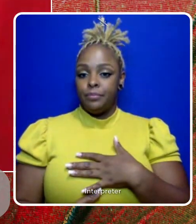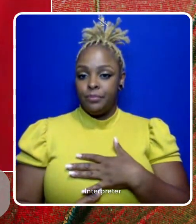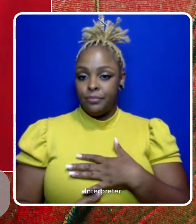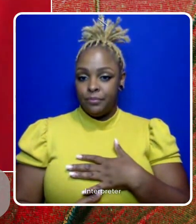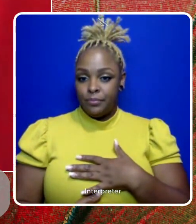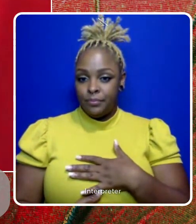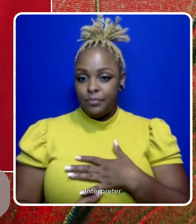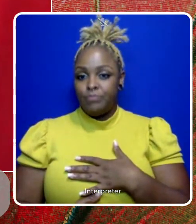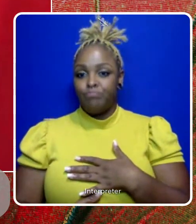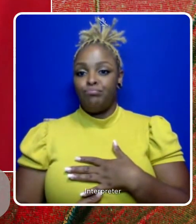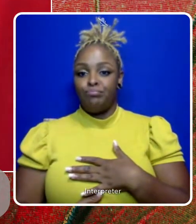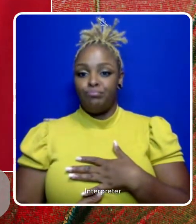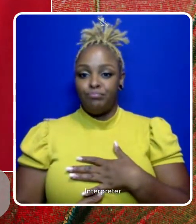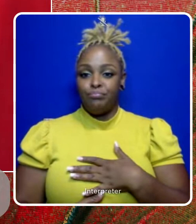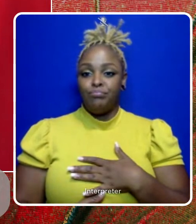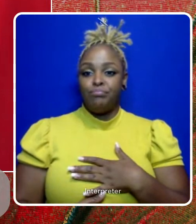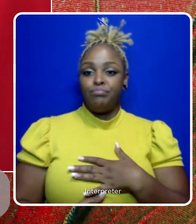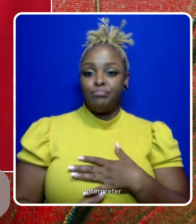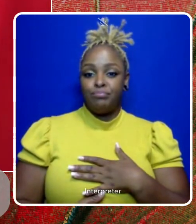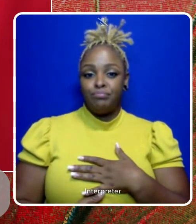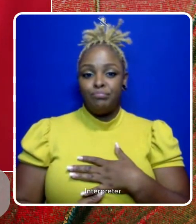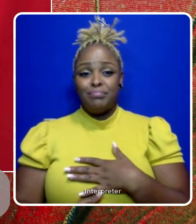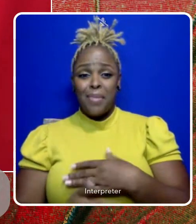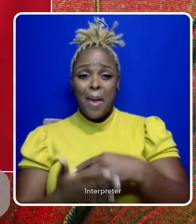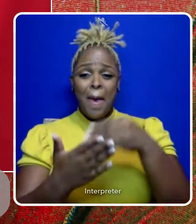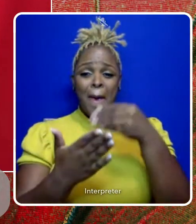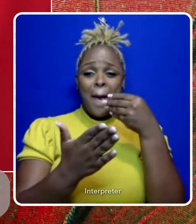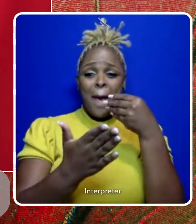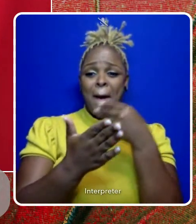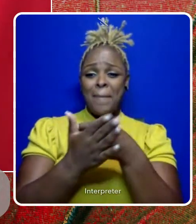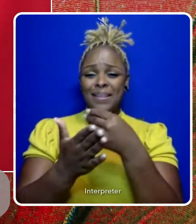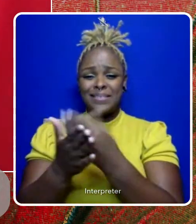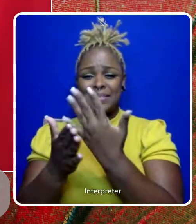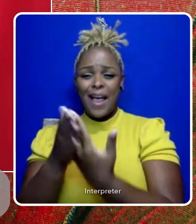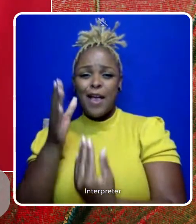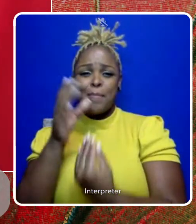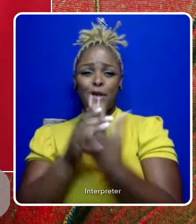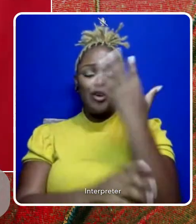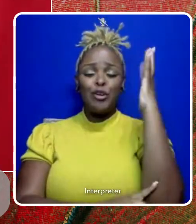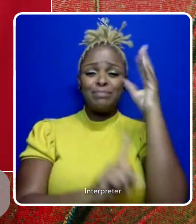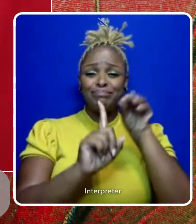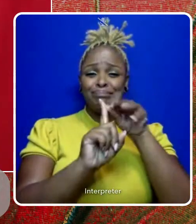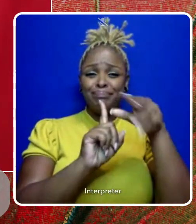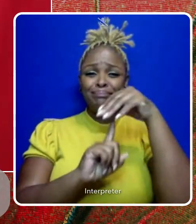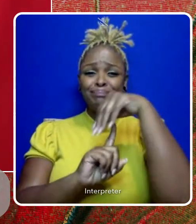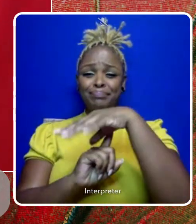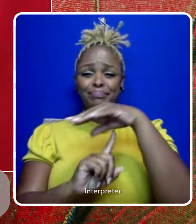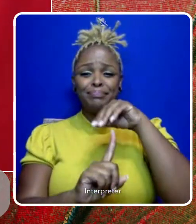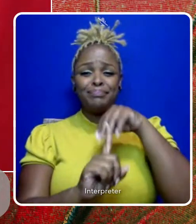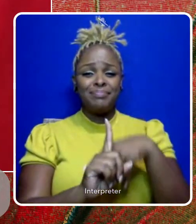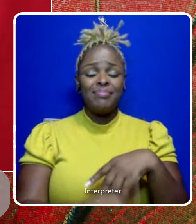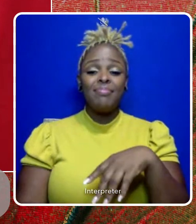Money does not grow on trees, but it does hang from